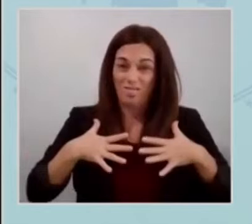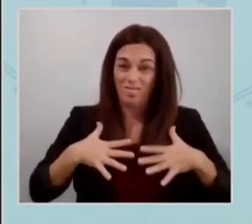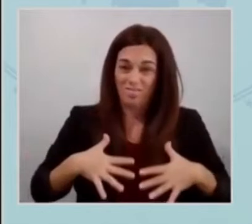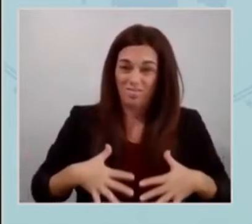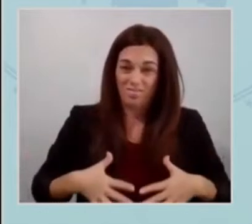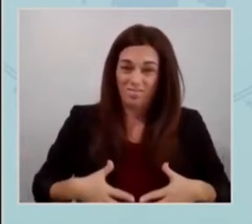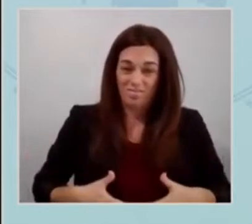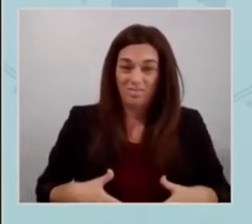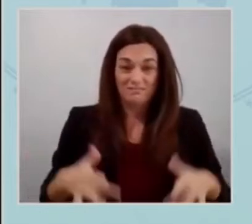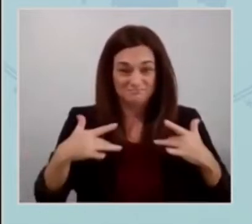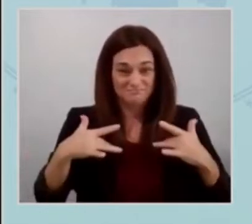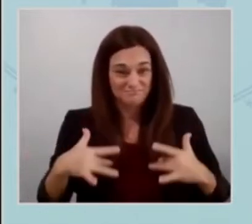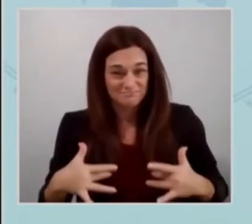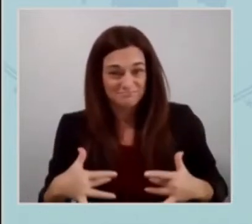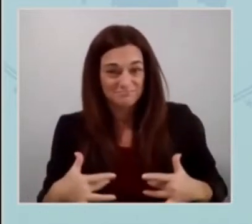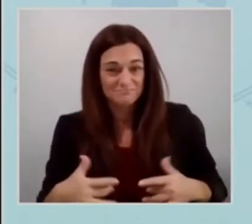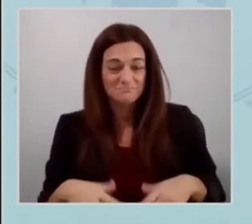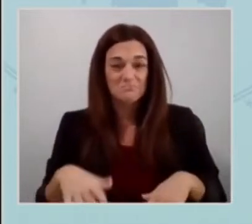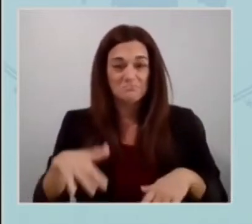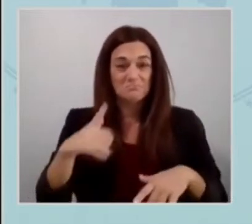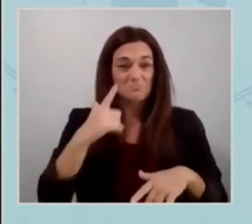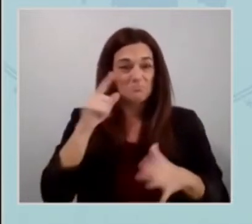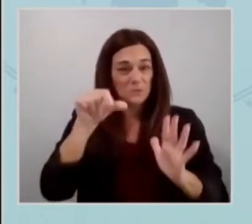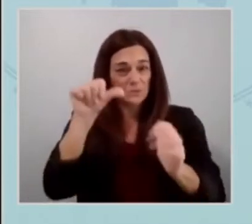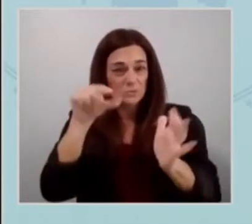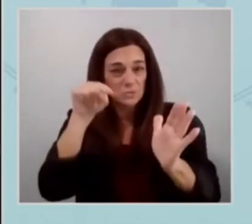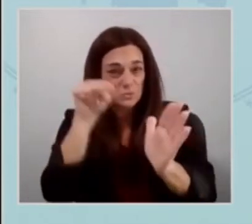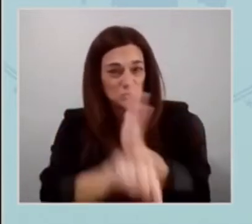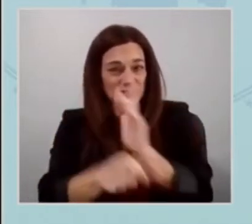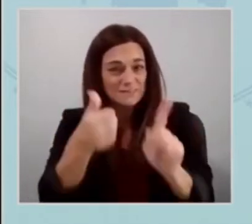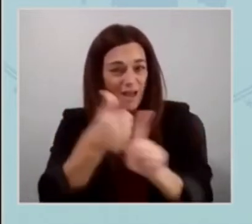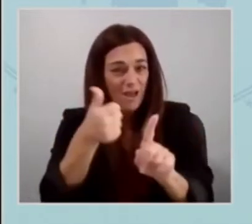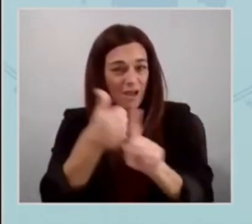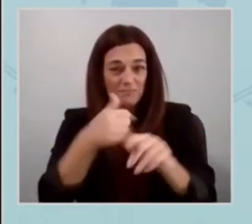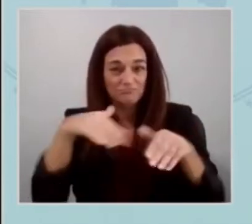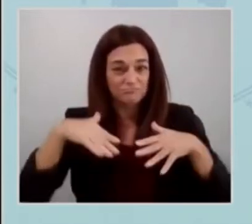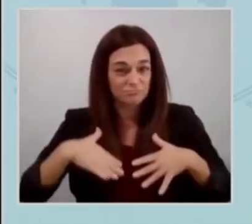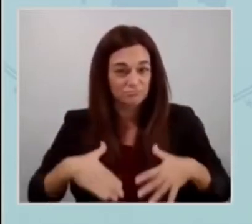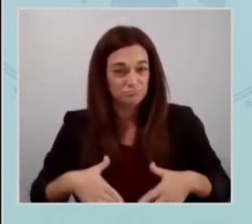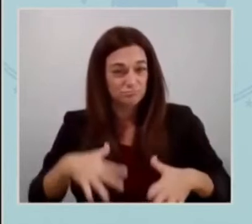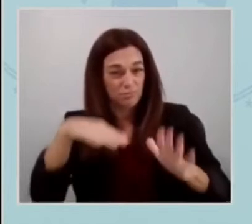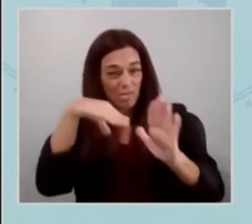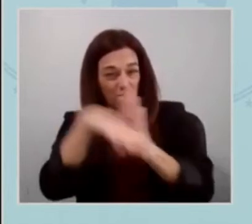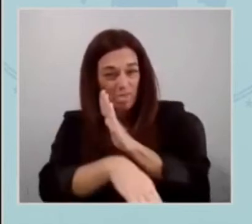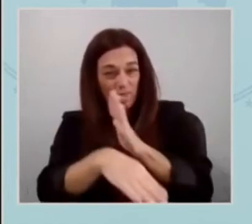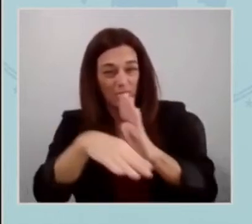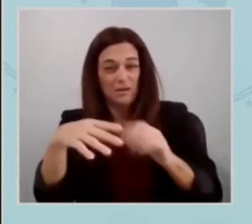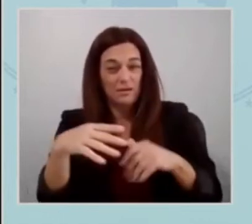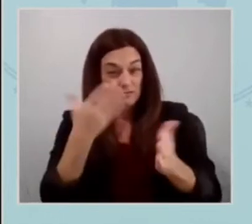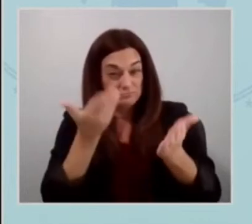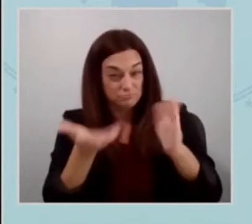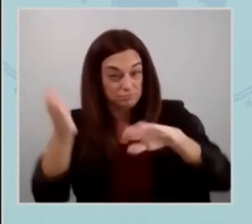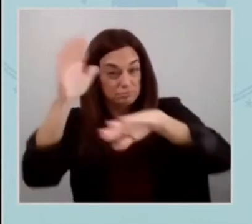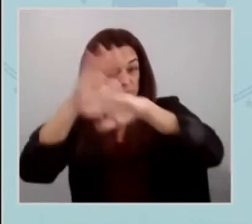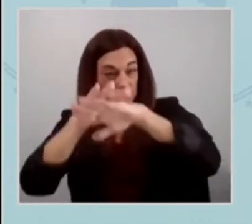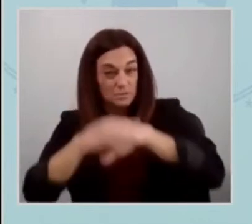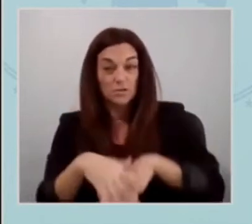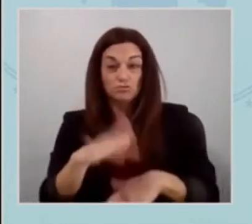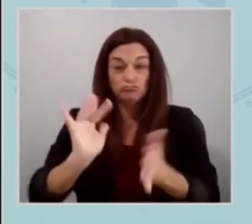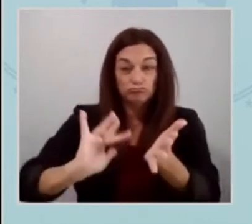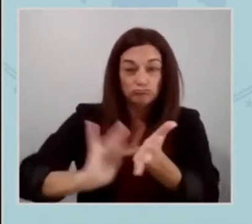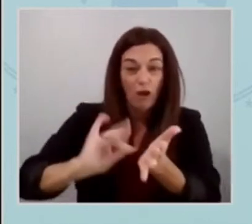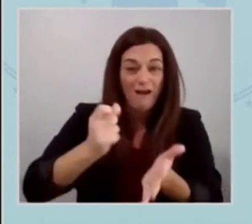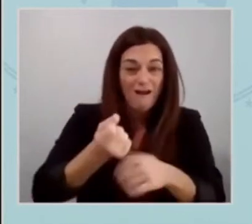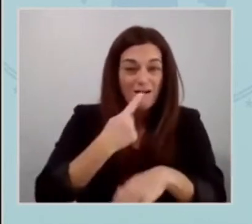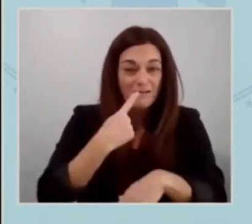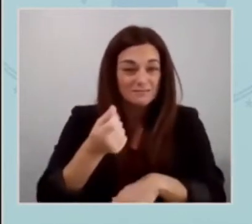increase, as you all know, in depression, a profound increase, quite frankly, in suicide rates, a